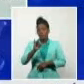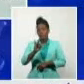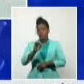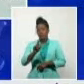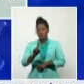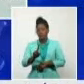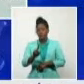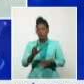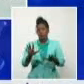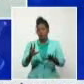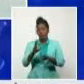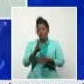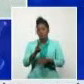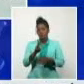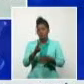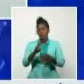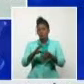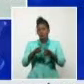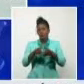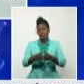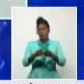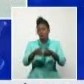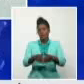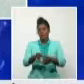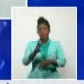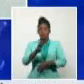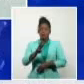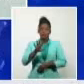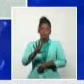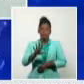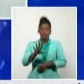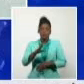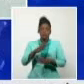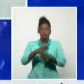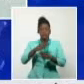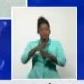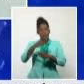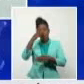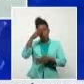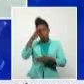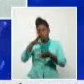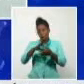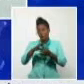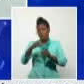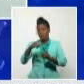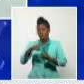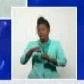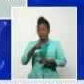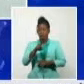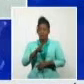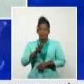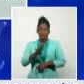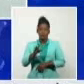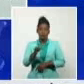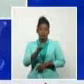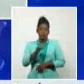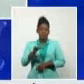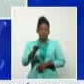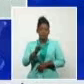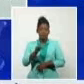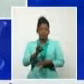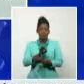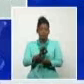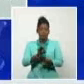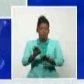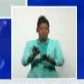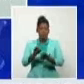Final del Rio, de Santiago de 28 Cuba, from Artemisa, 11 de Guantánamo y 14 and 28 from Havana, which is the one with the